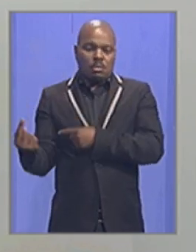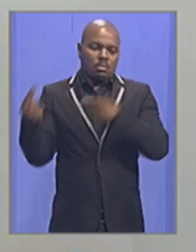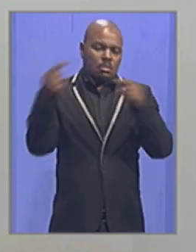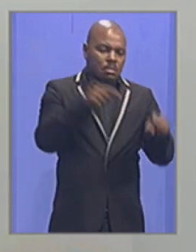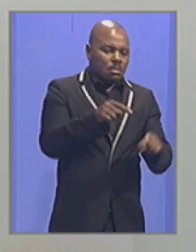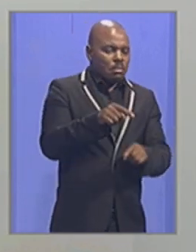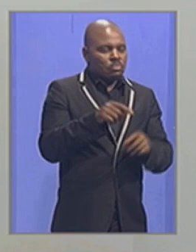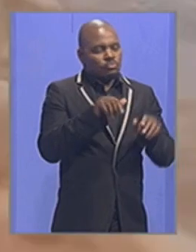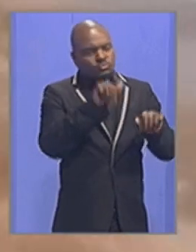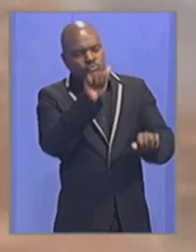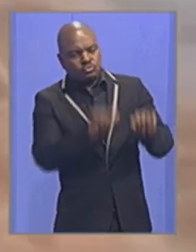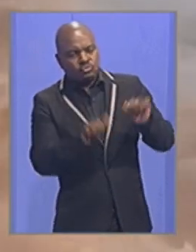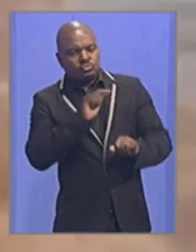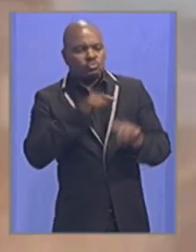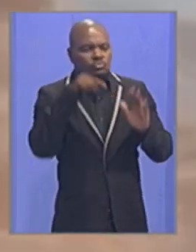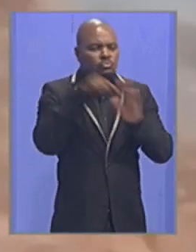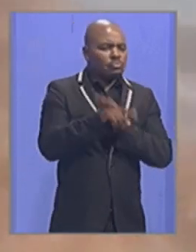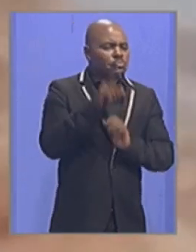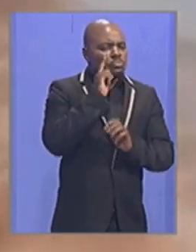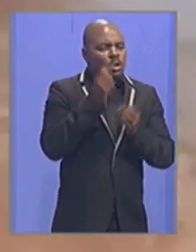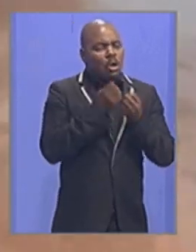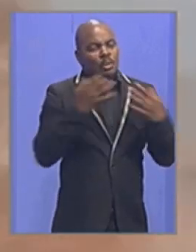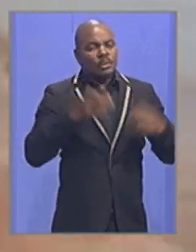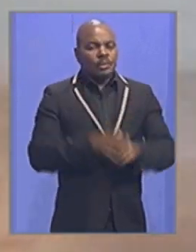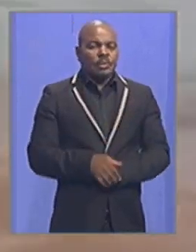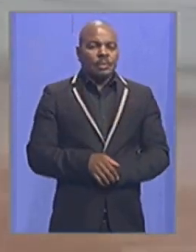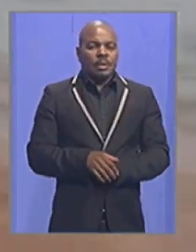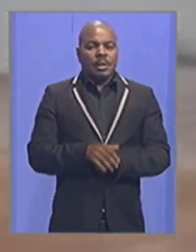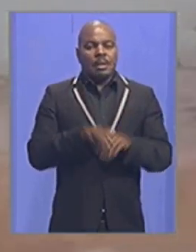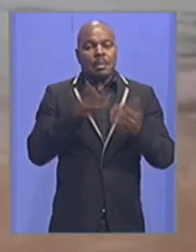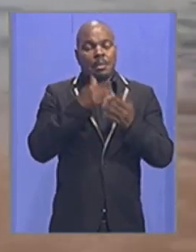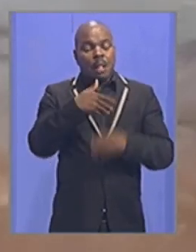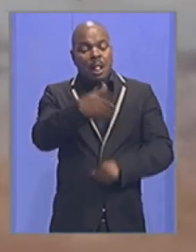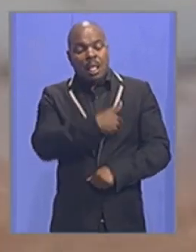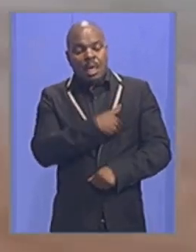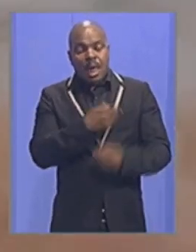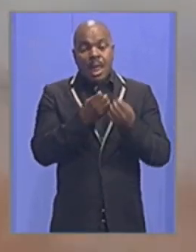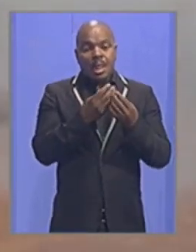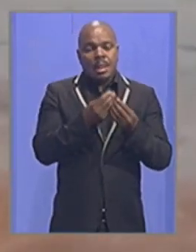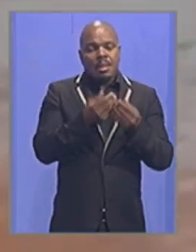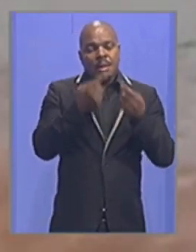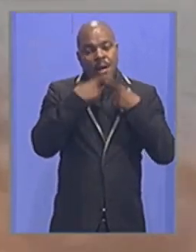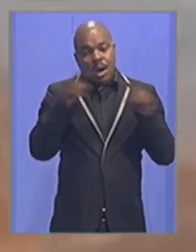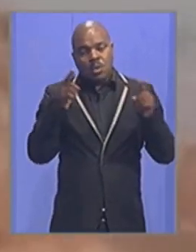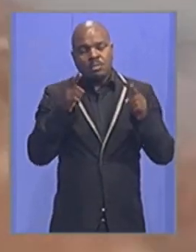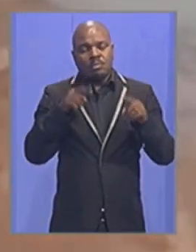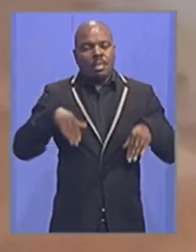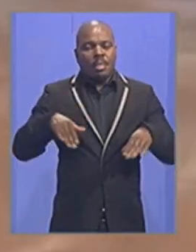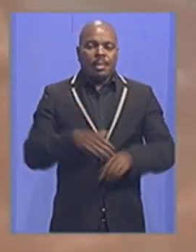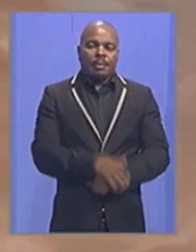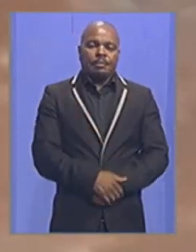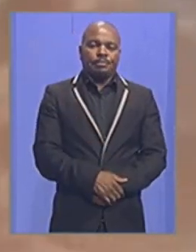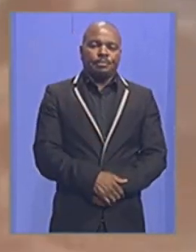start conducting assessments. Ga gona dipego tsa dikgobalo ke Katlego Nyoni wa dikgang tsa SABC Polokwane.